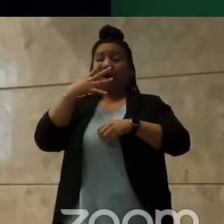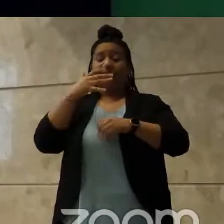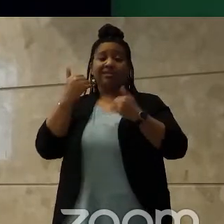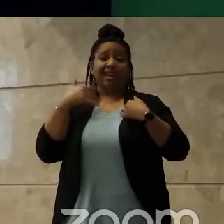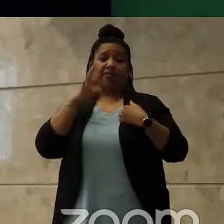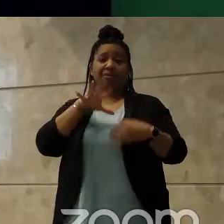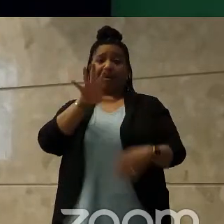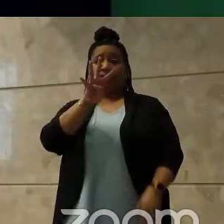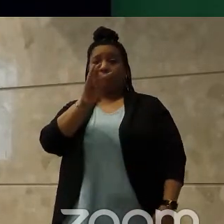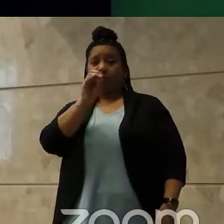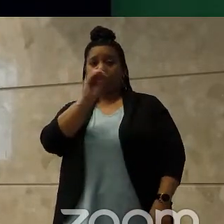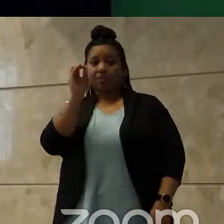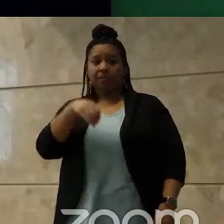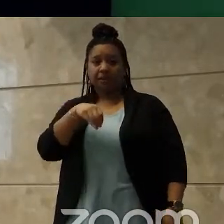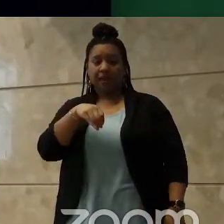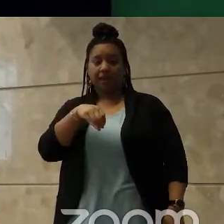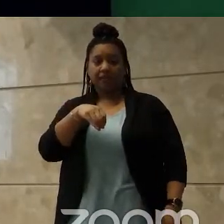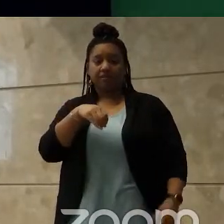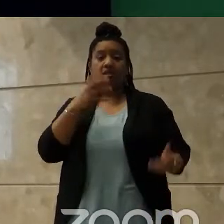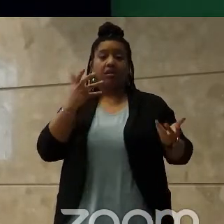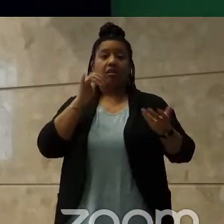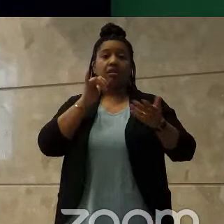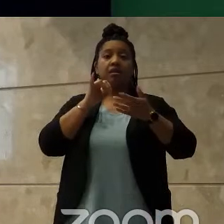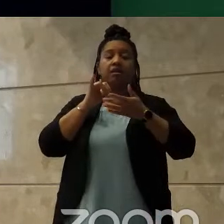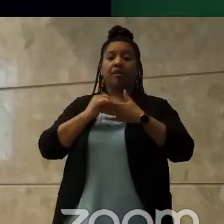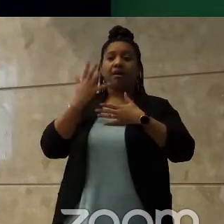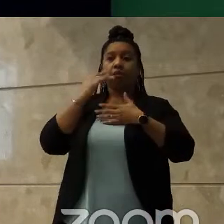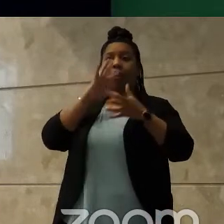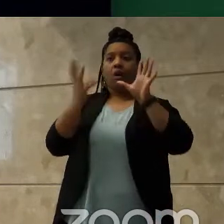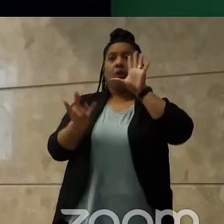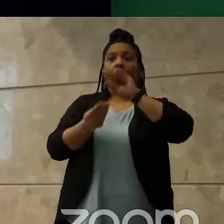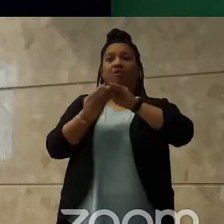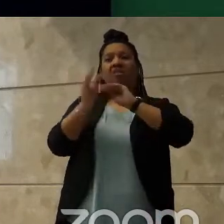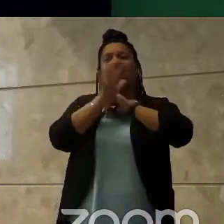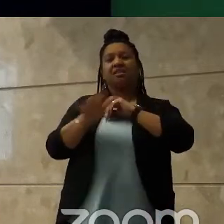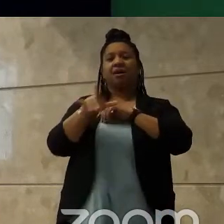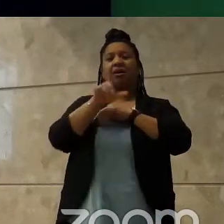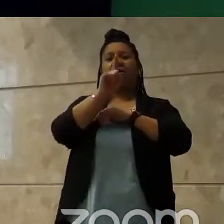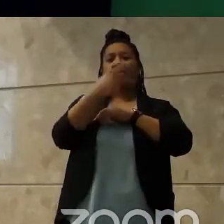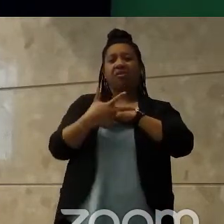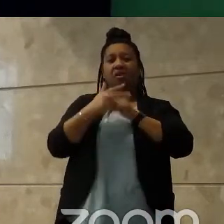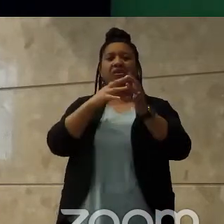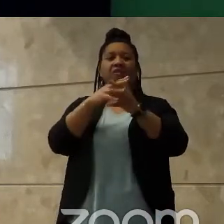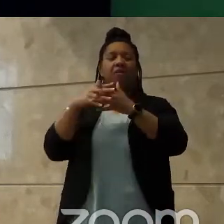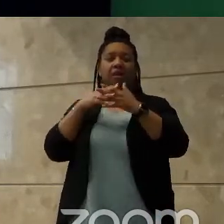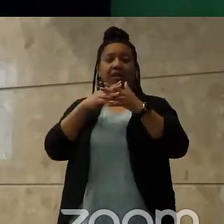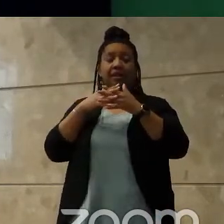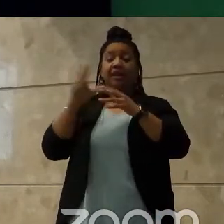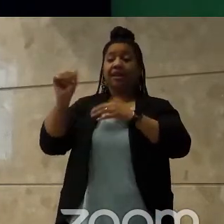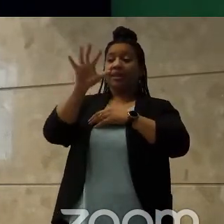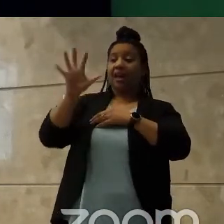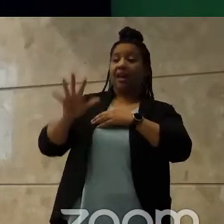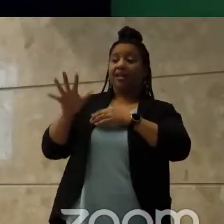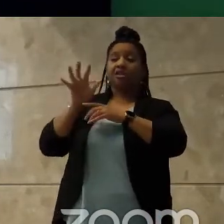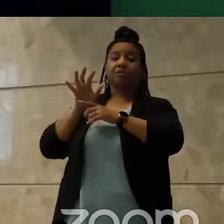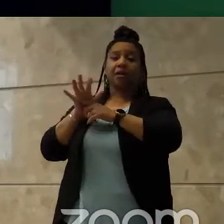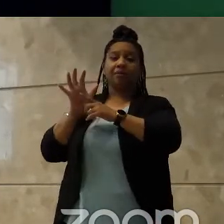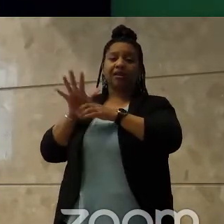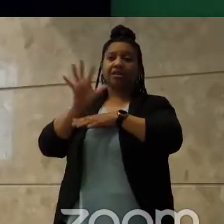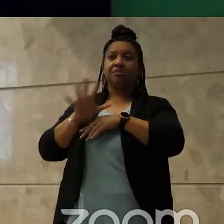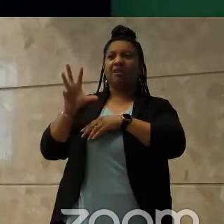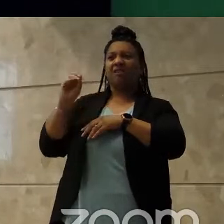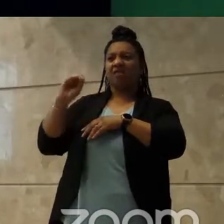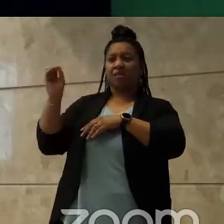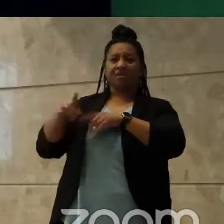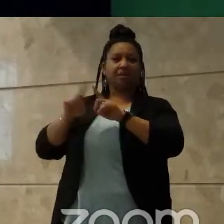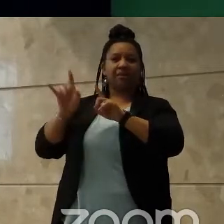quite 40%. That's why overall, it's only about a third of Americans. The Asian population, early 50-some percent, but that's not all Asian